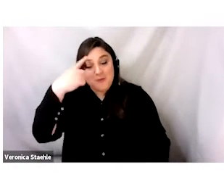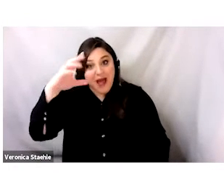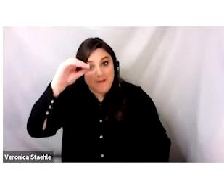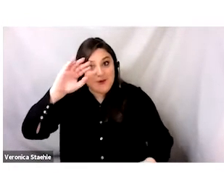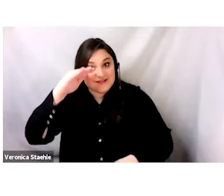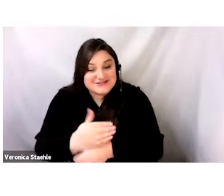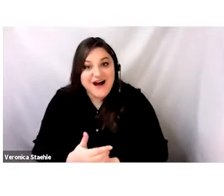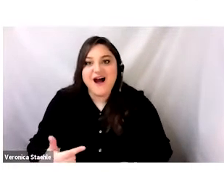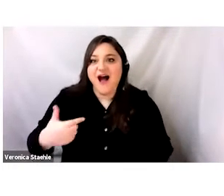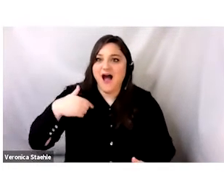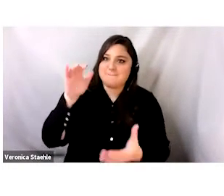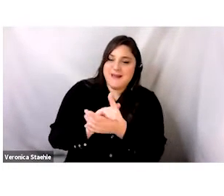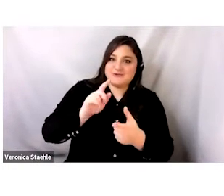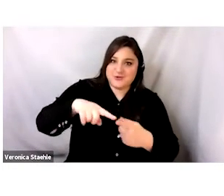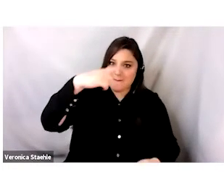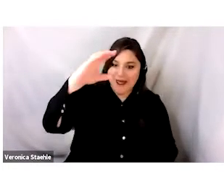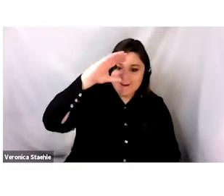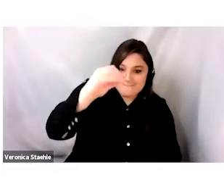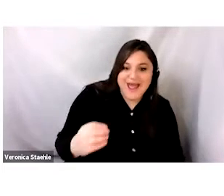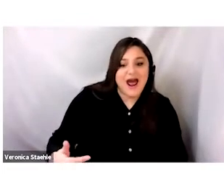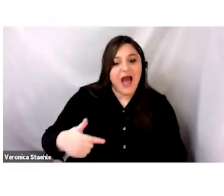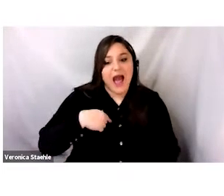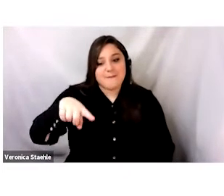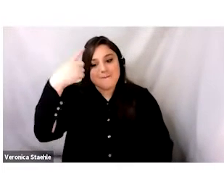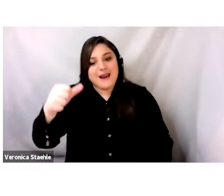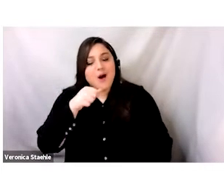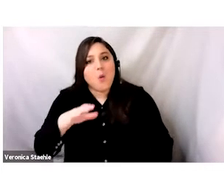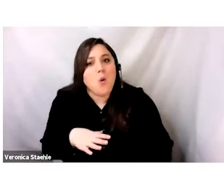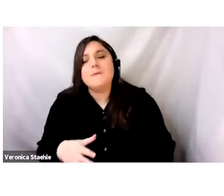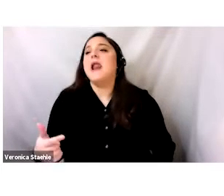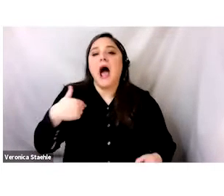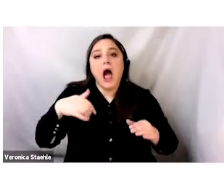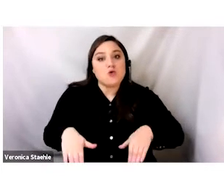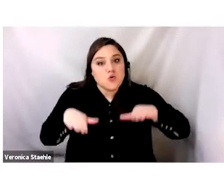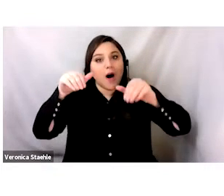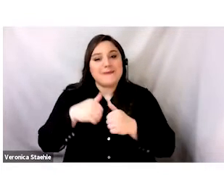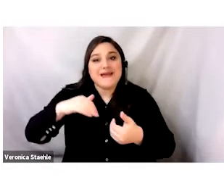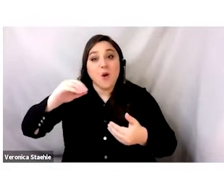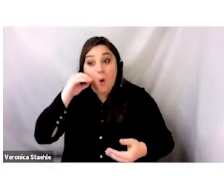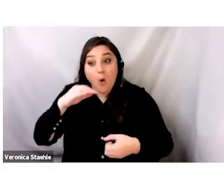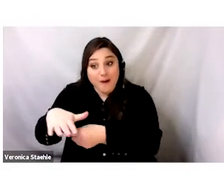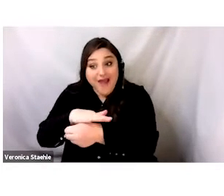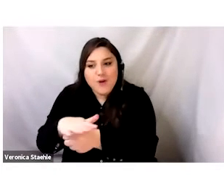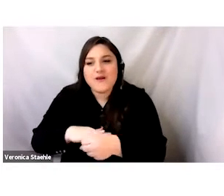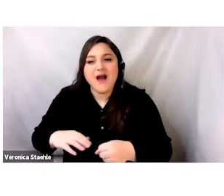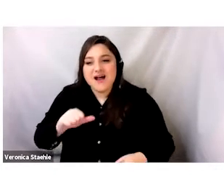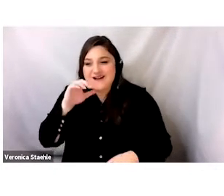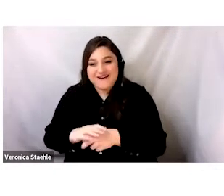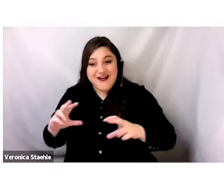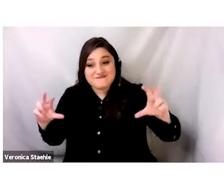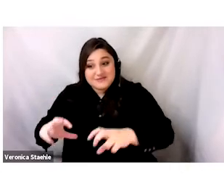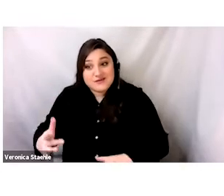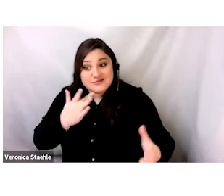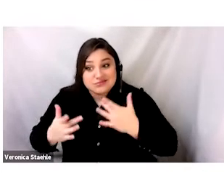myself. I literally grew up in underinvested neighborhoods, and I literally grew up